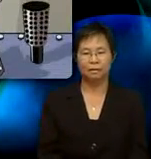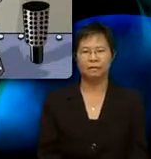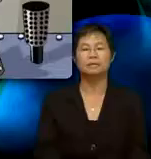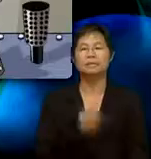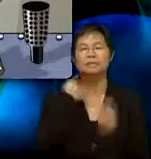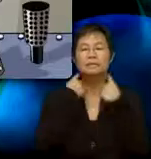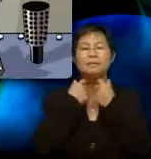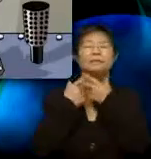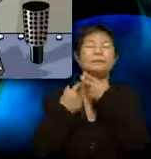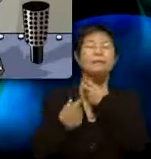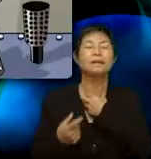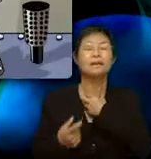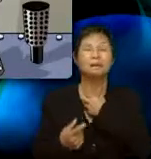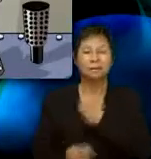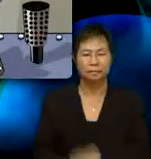neck,